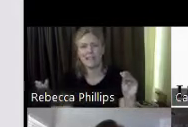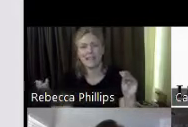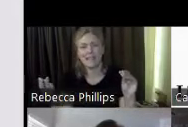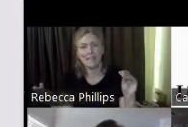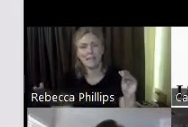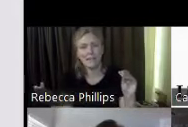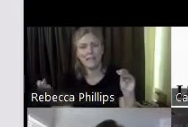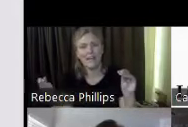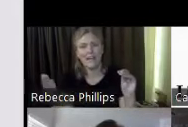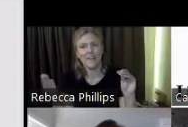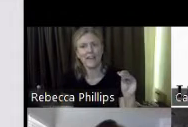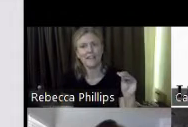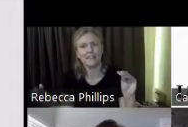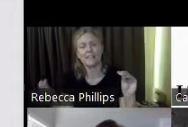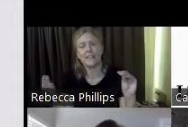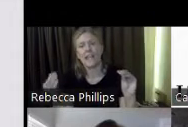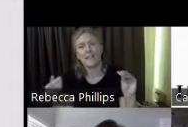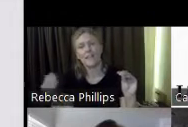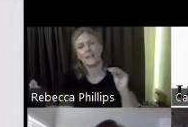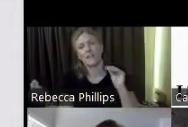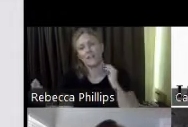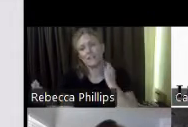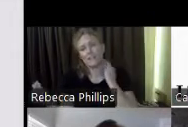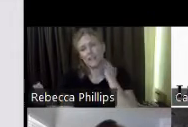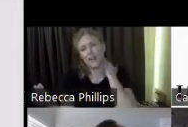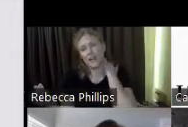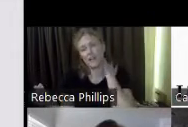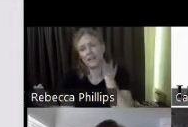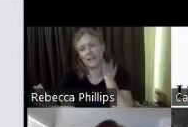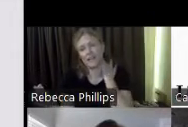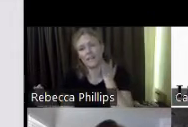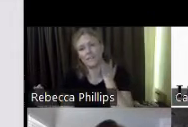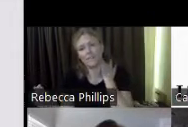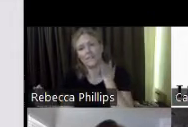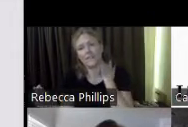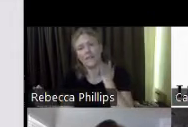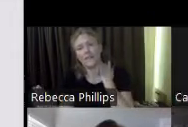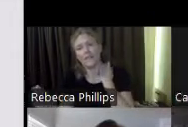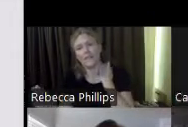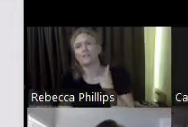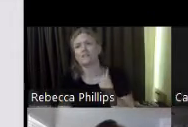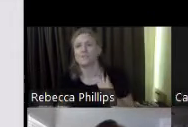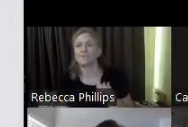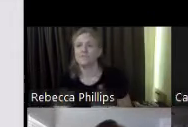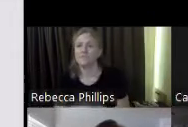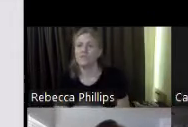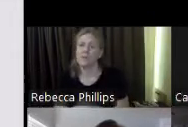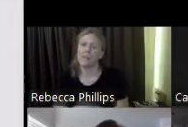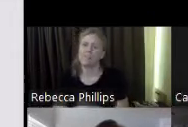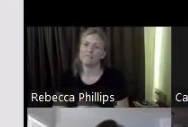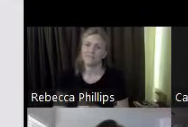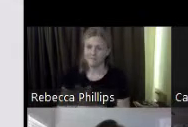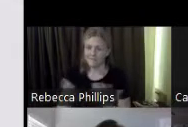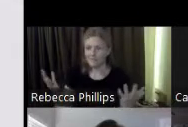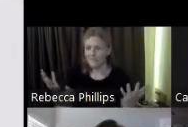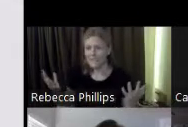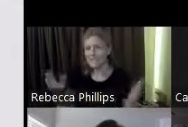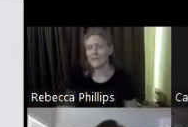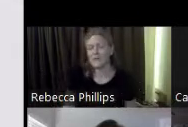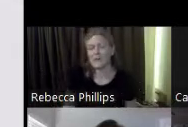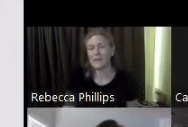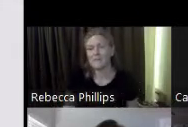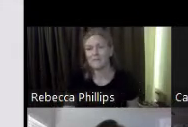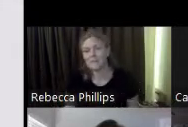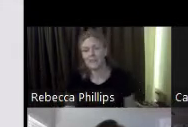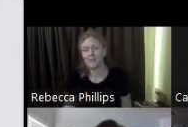have done ASL because I had all the classes, and then I could have actually taught in the high schools with your minor. And